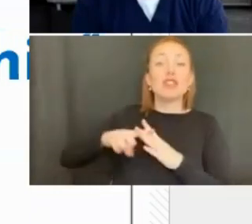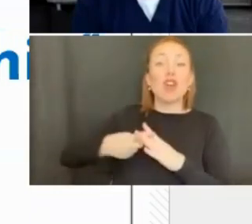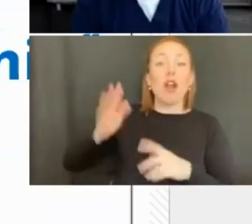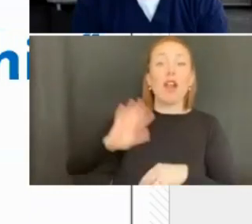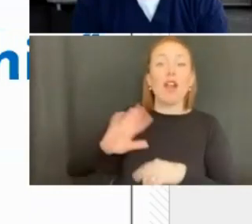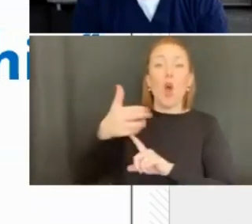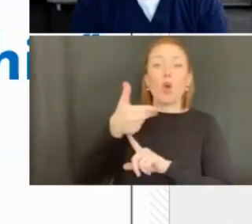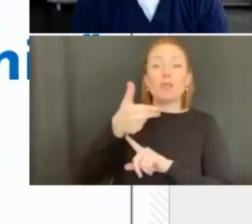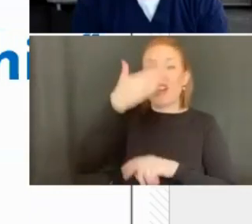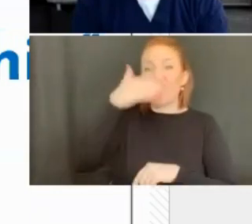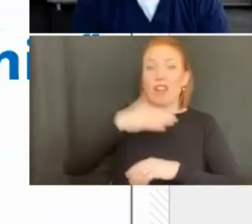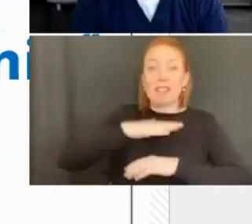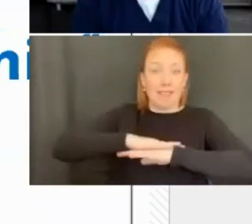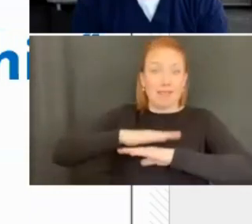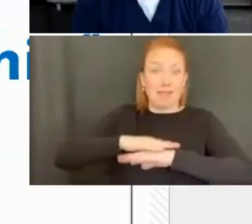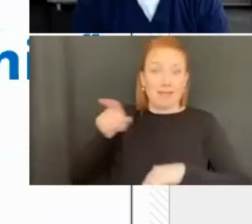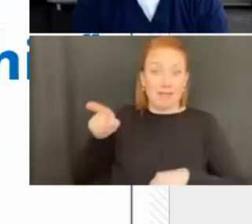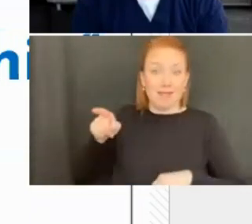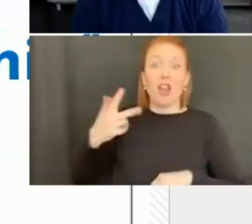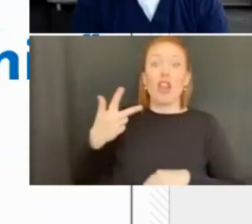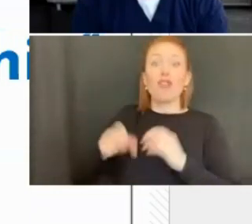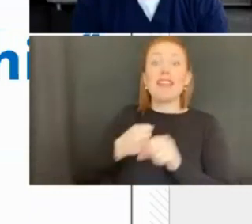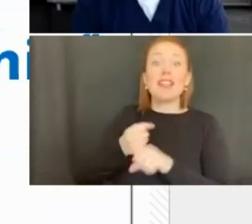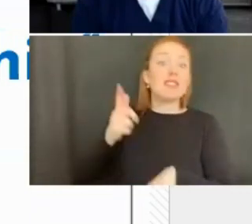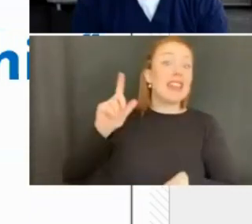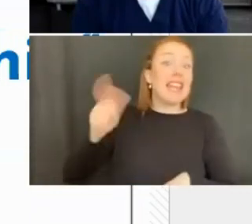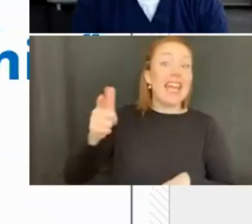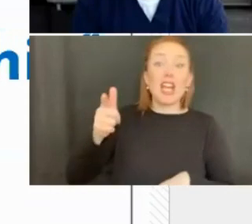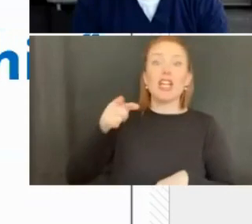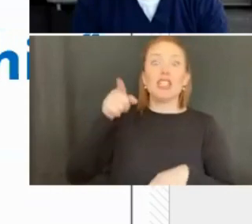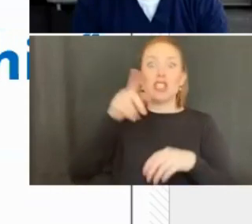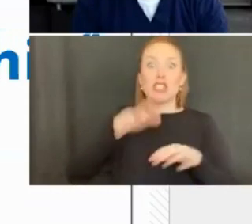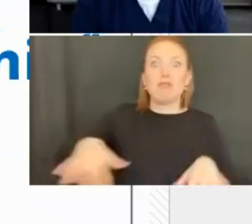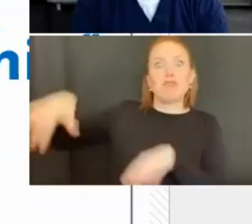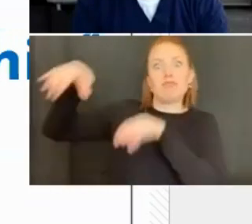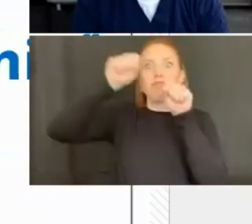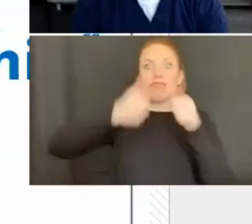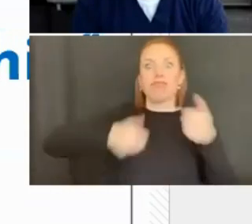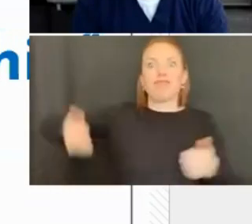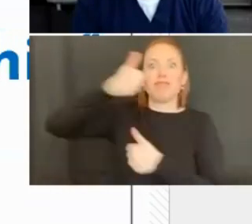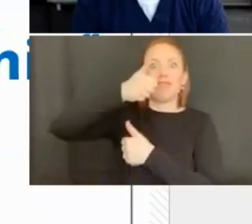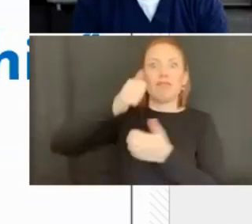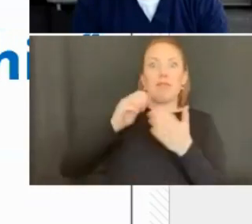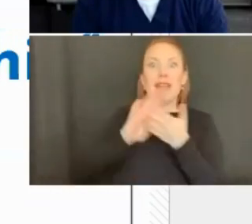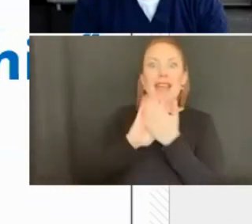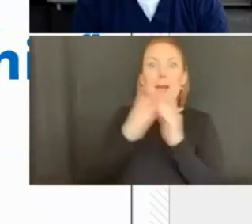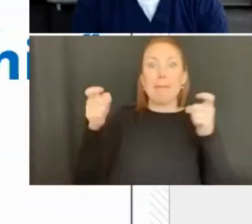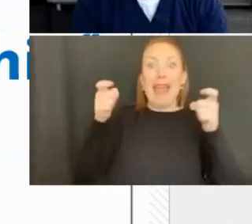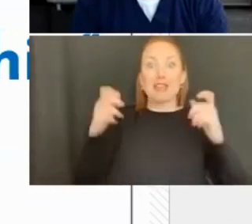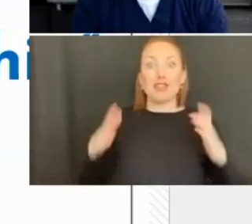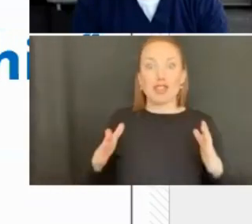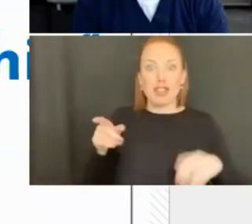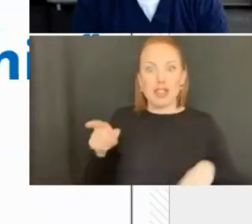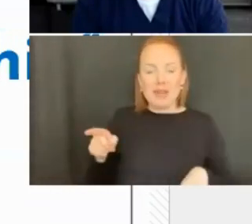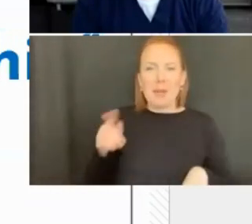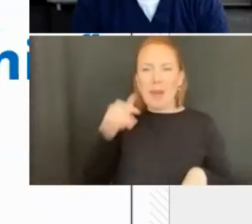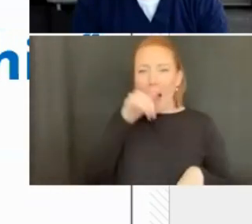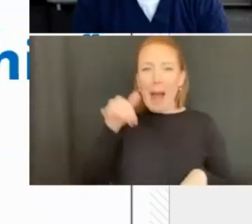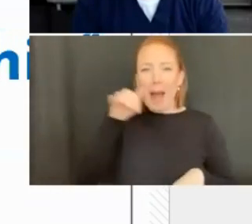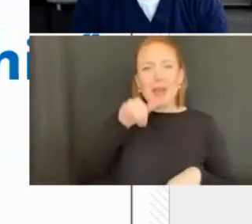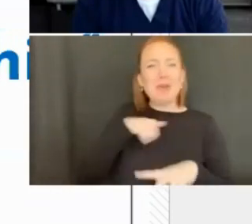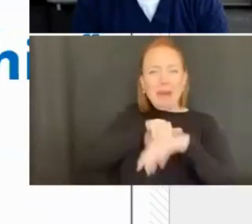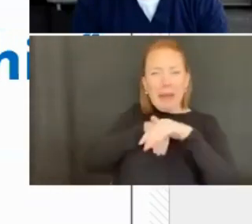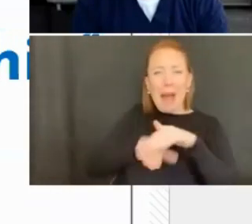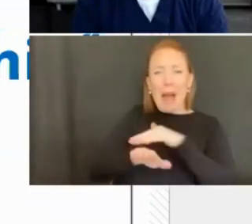front desk. 3 years later, she managed the hotel. So we want to teach students that you can come in at any